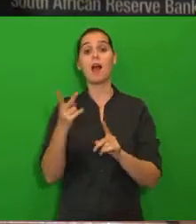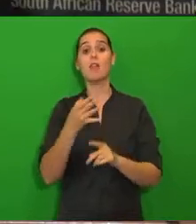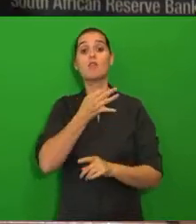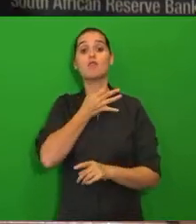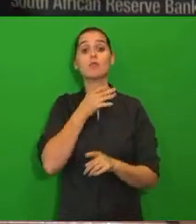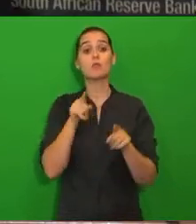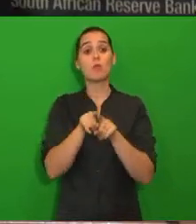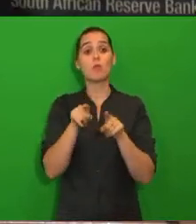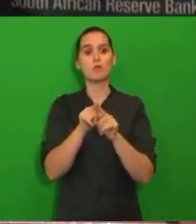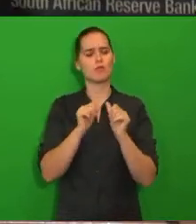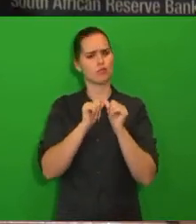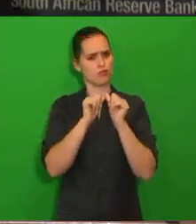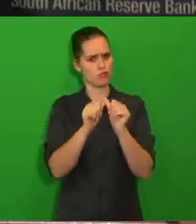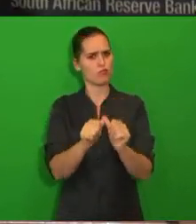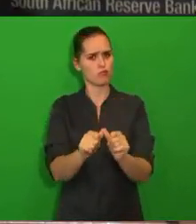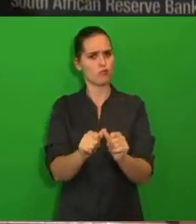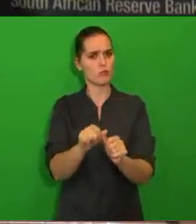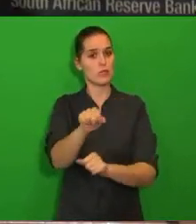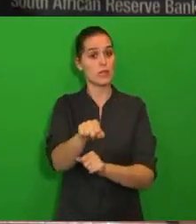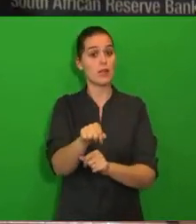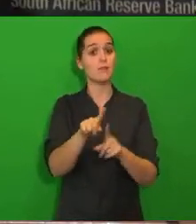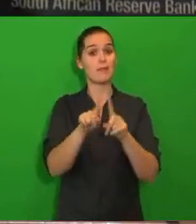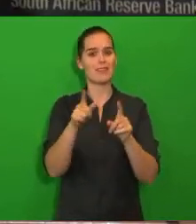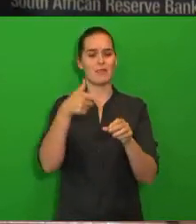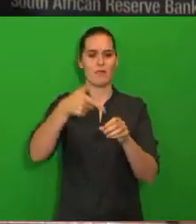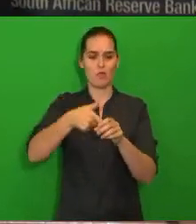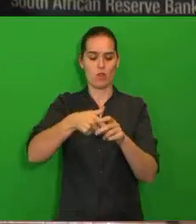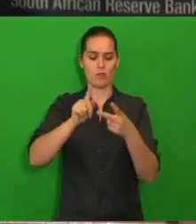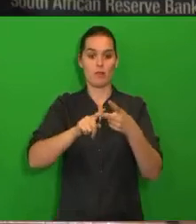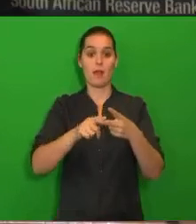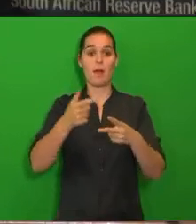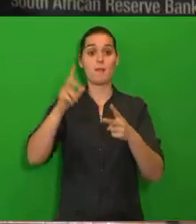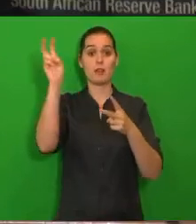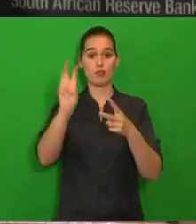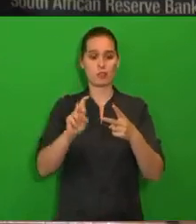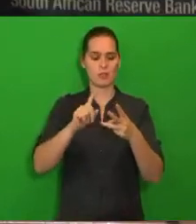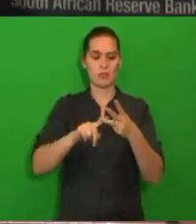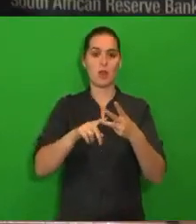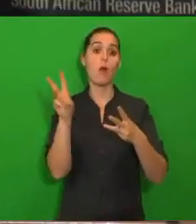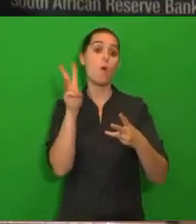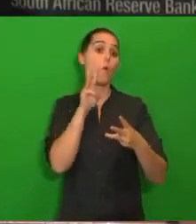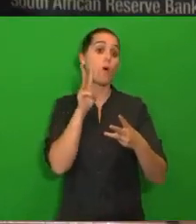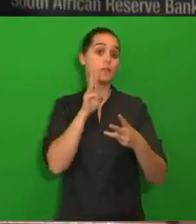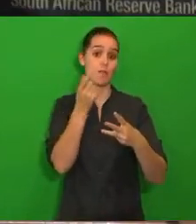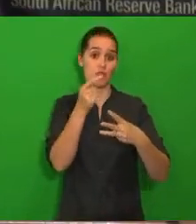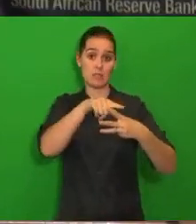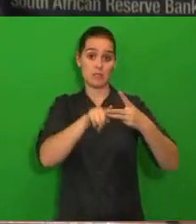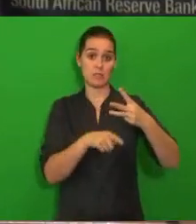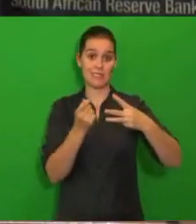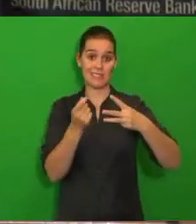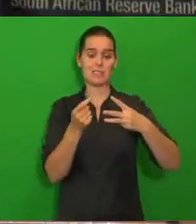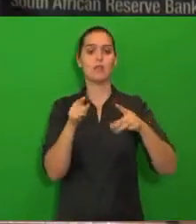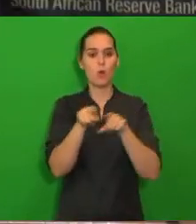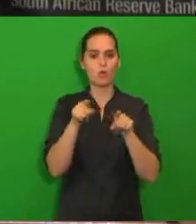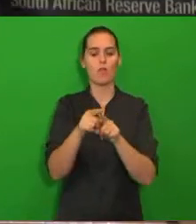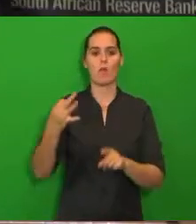remain, including from fuel, electricity and water prices, and